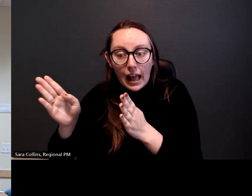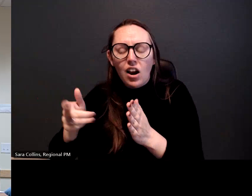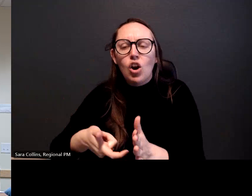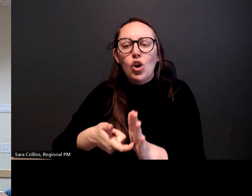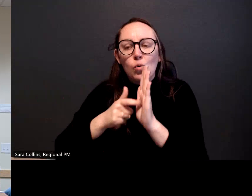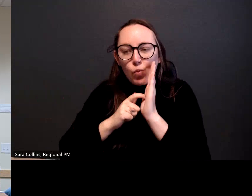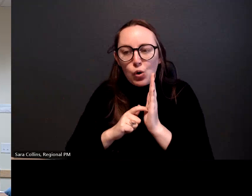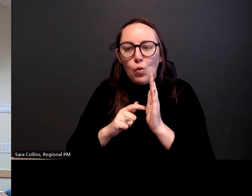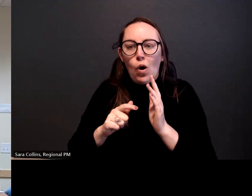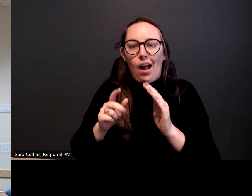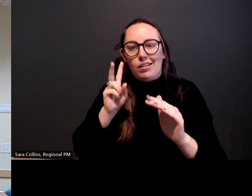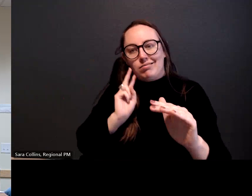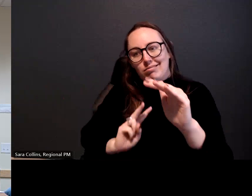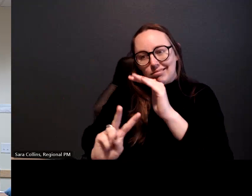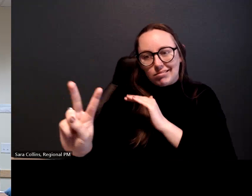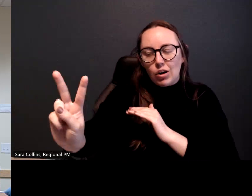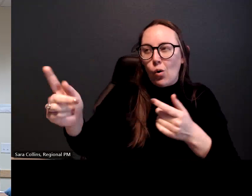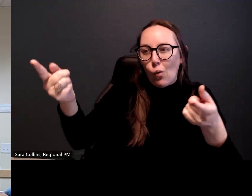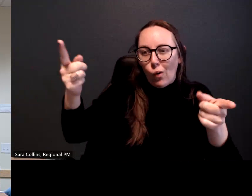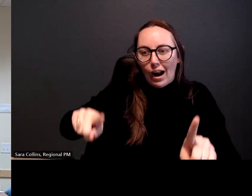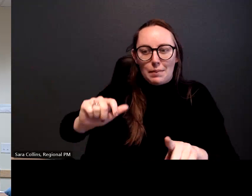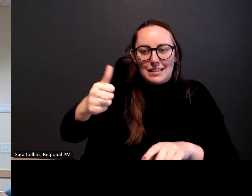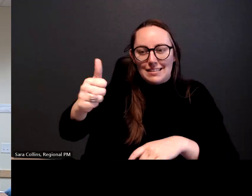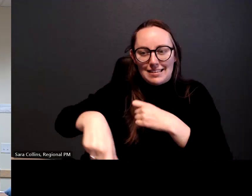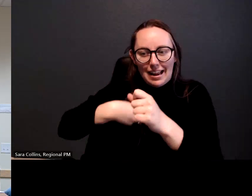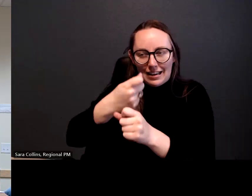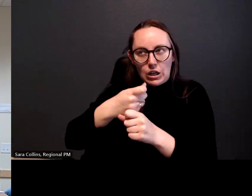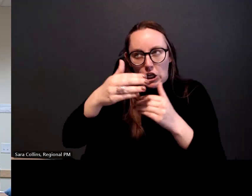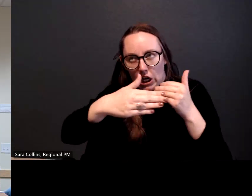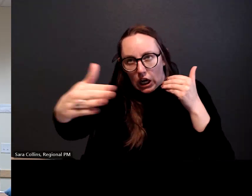future telecommunications service, that's missing. That's not in here.